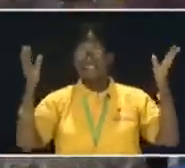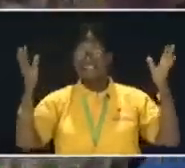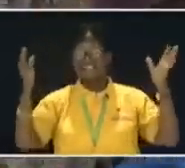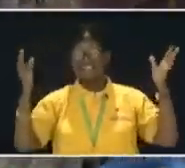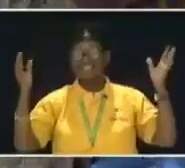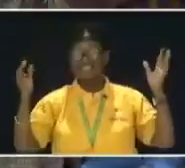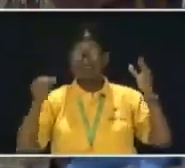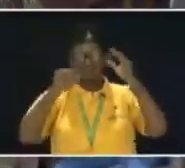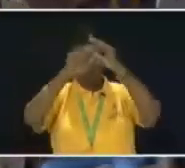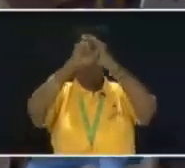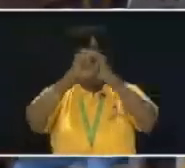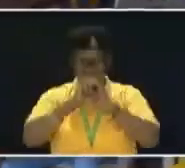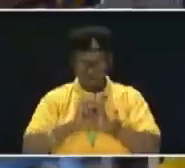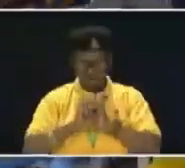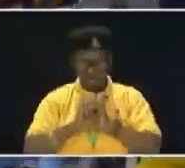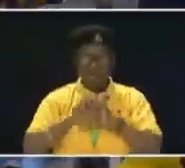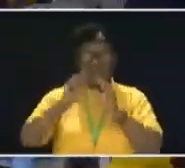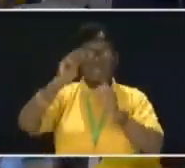Worship him.